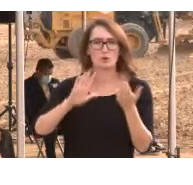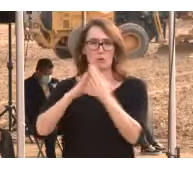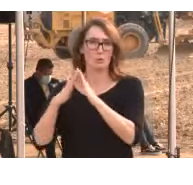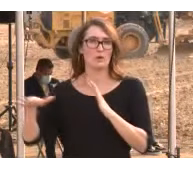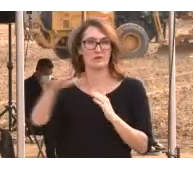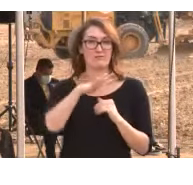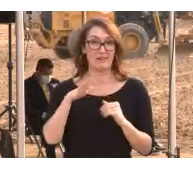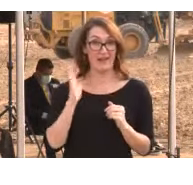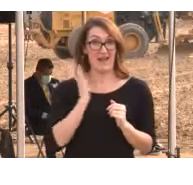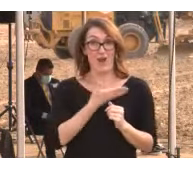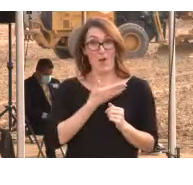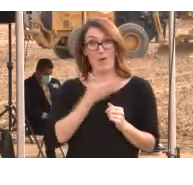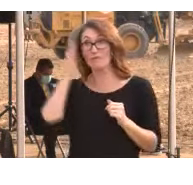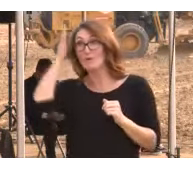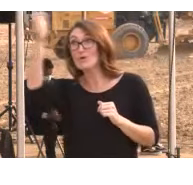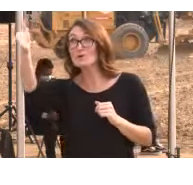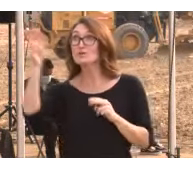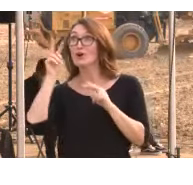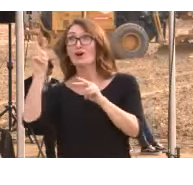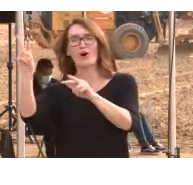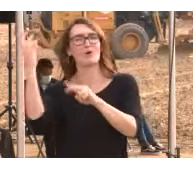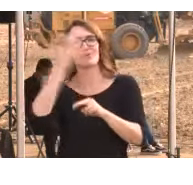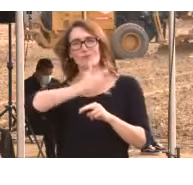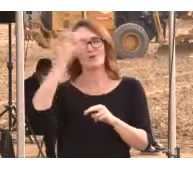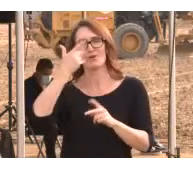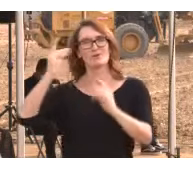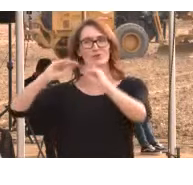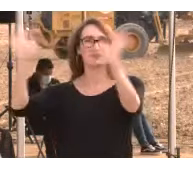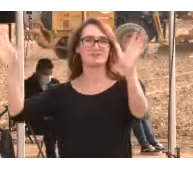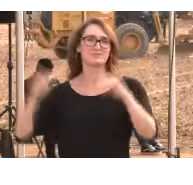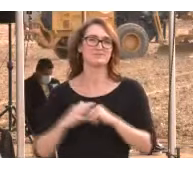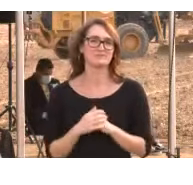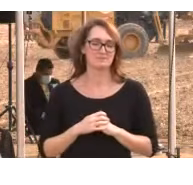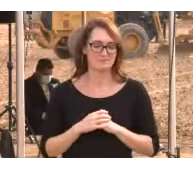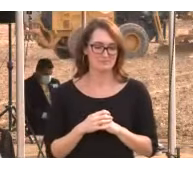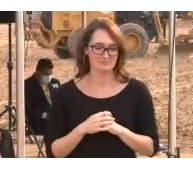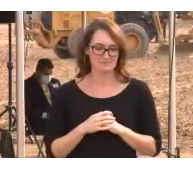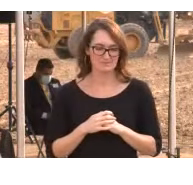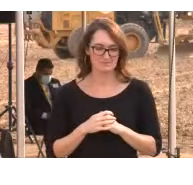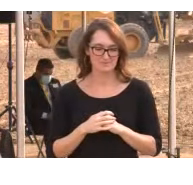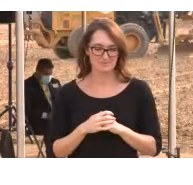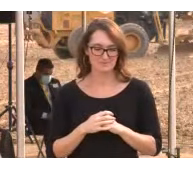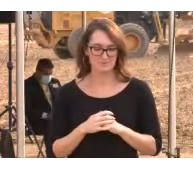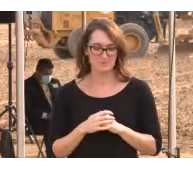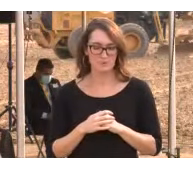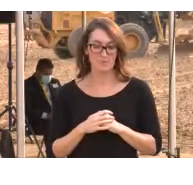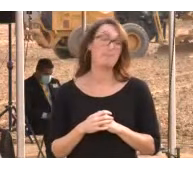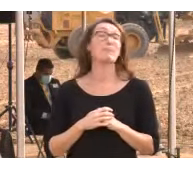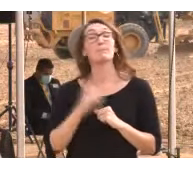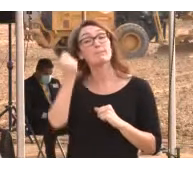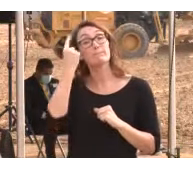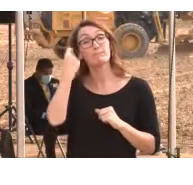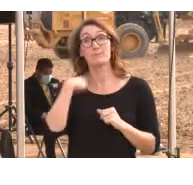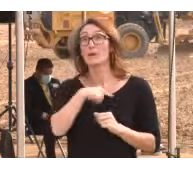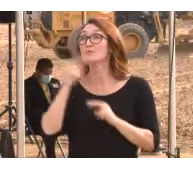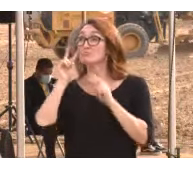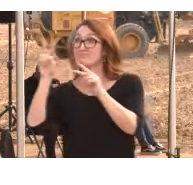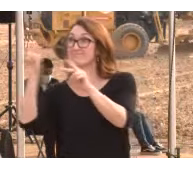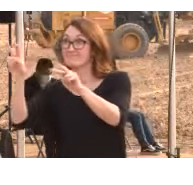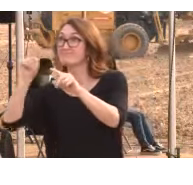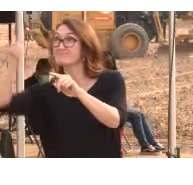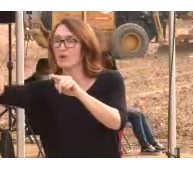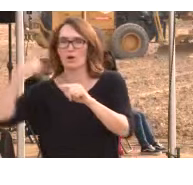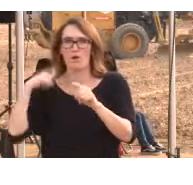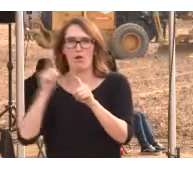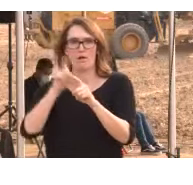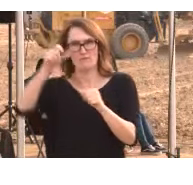say, our future is definitely bright. And while we're looking forward today, we must also acknowledge how we got